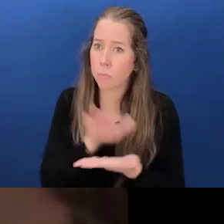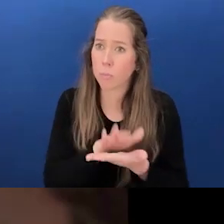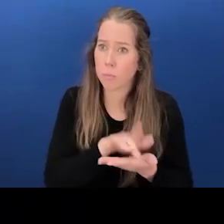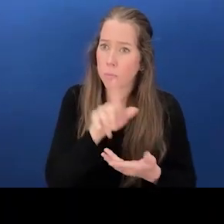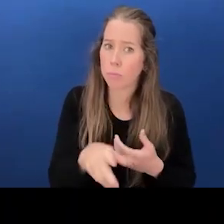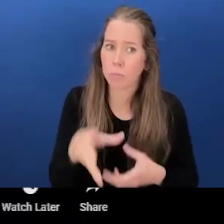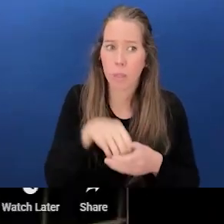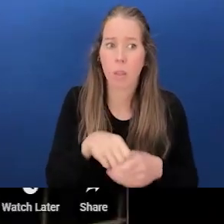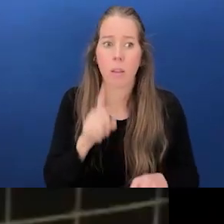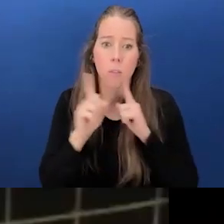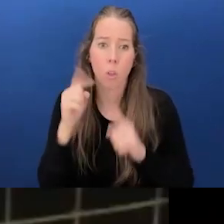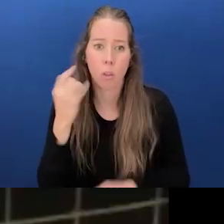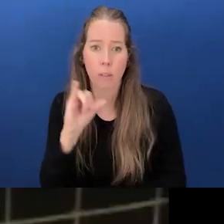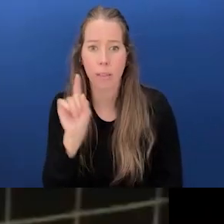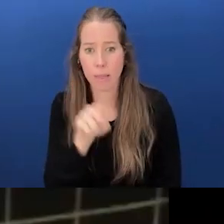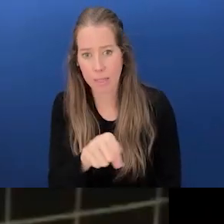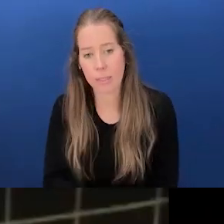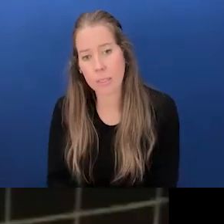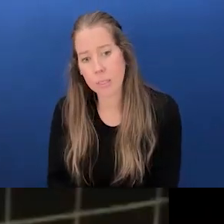I think, looks more like this.